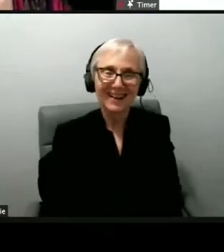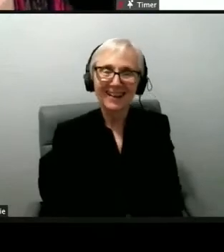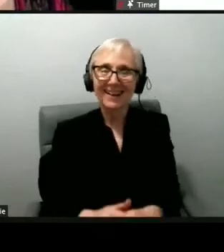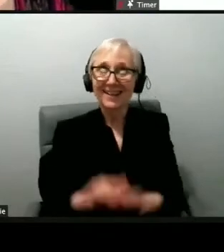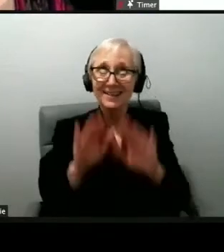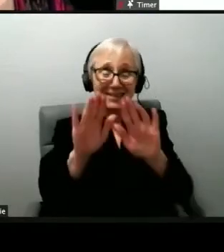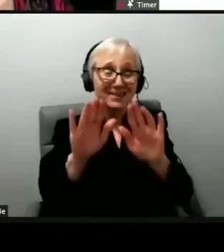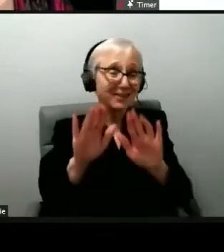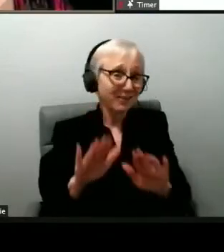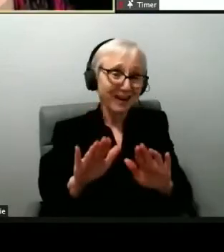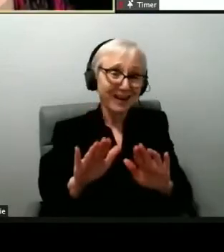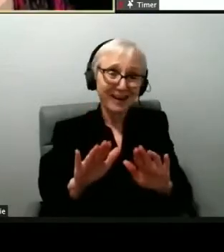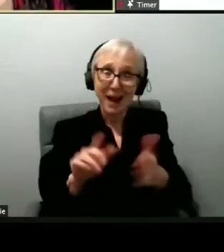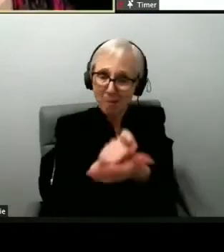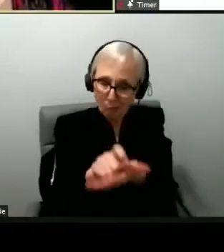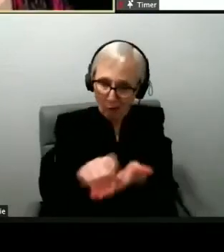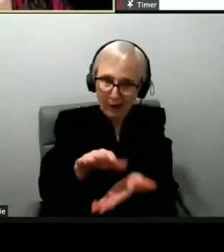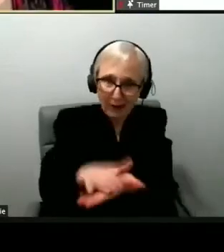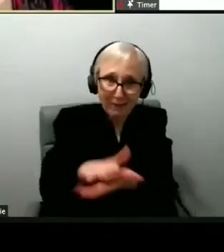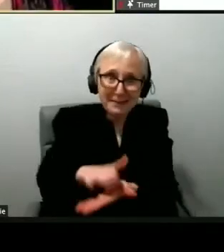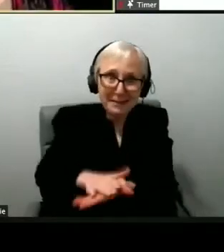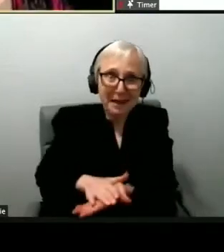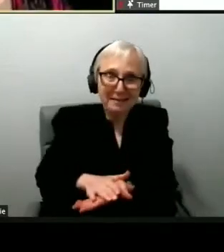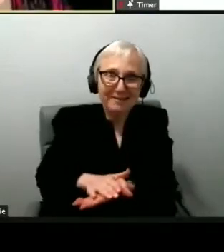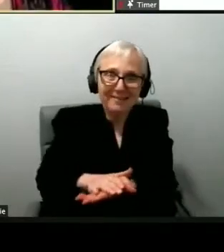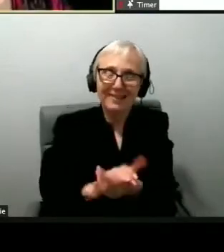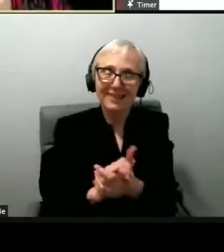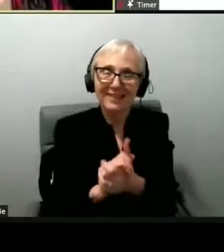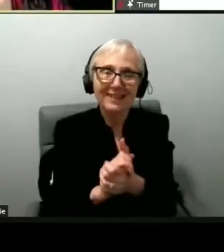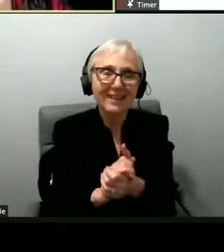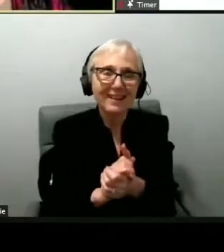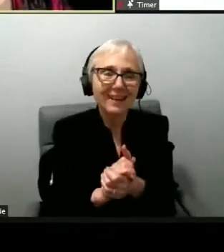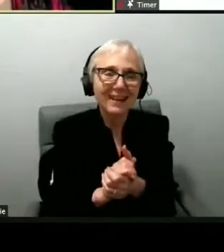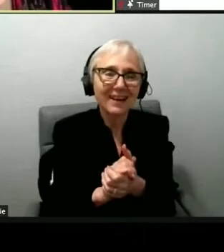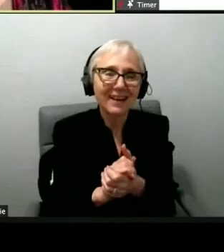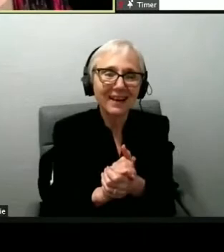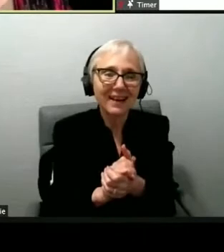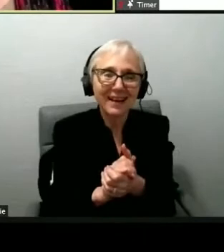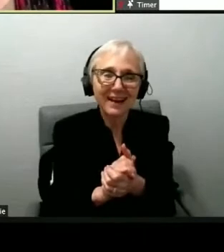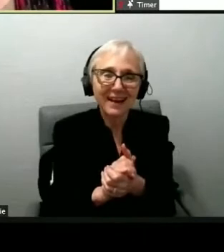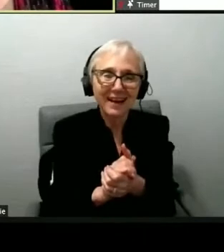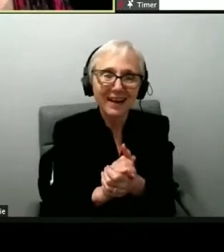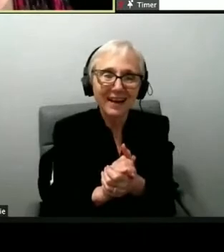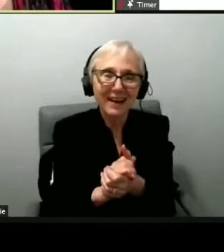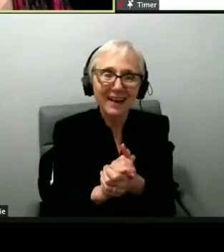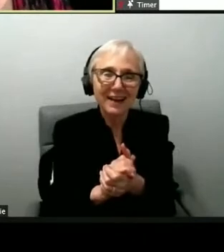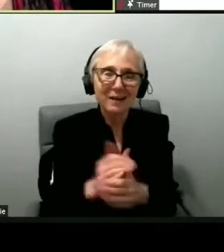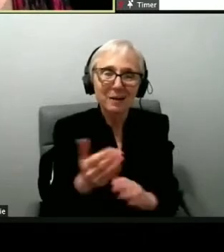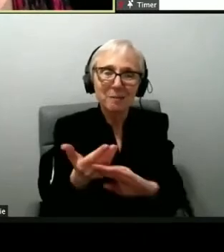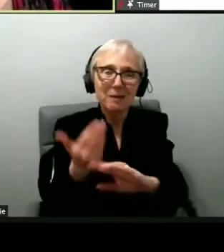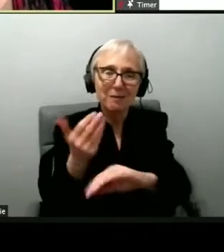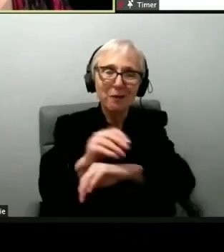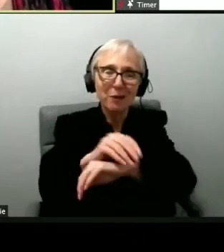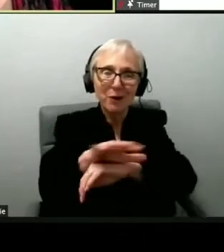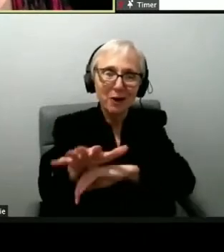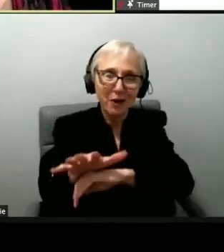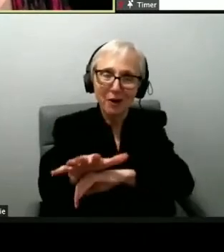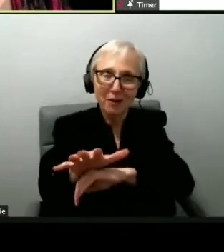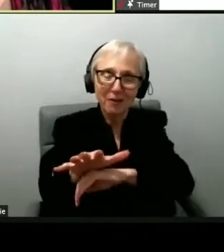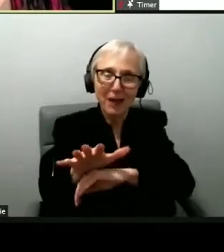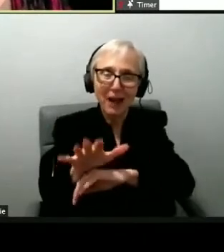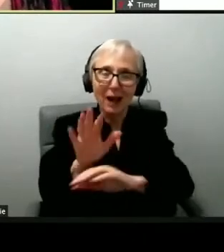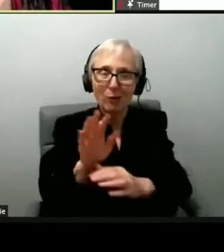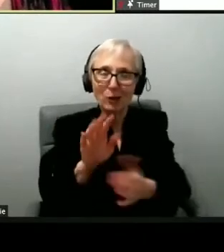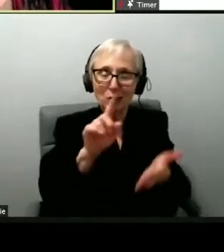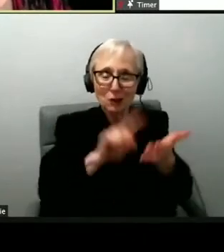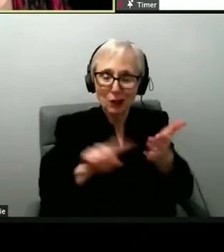This is great. I'm writing all of this down. You know, Nowcast's offices are in, when before COVID, are in the Central Library.